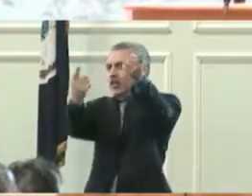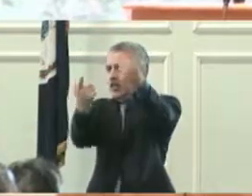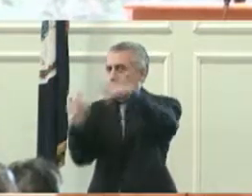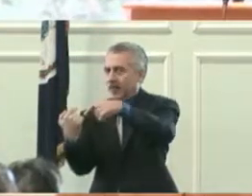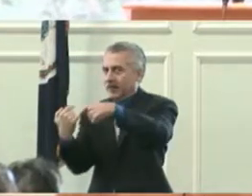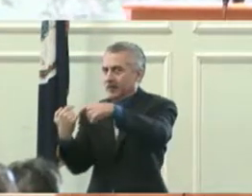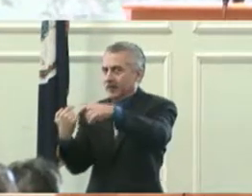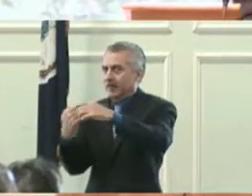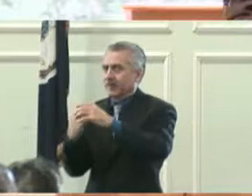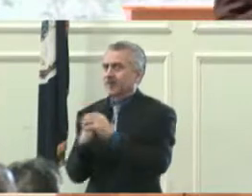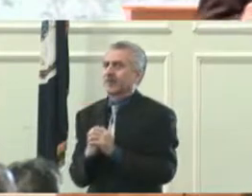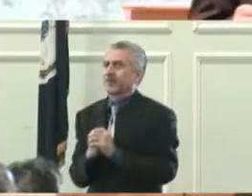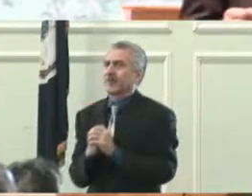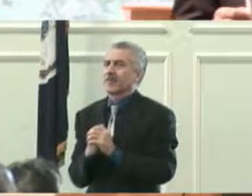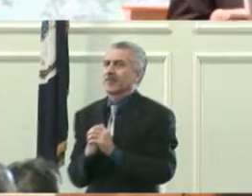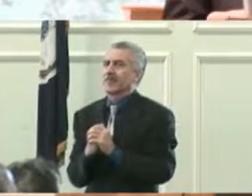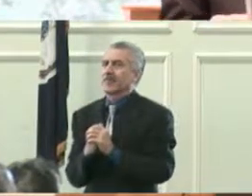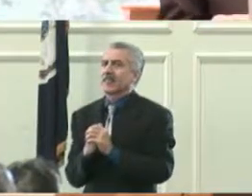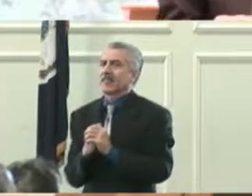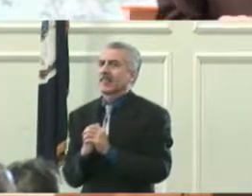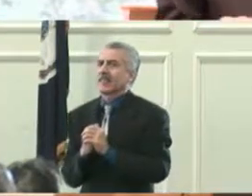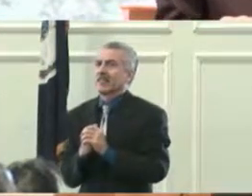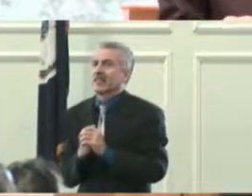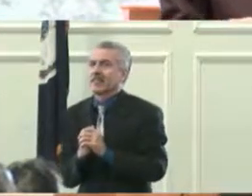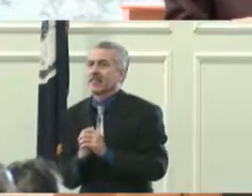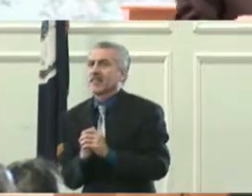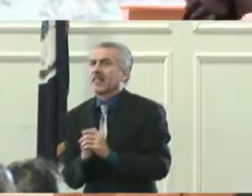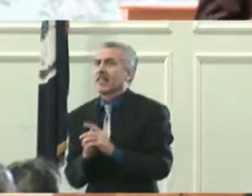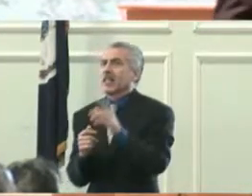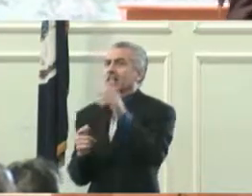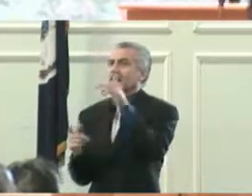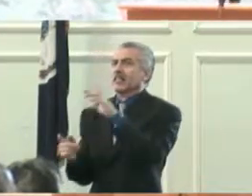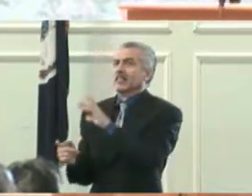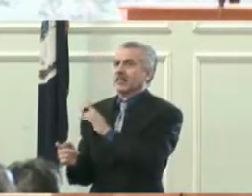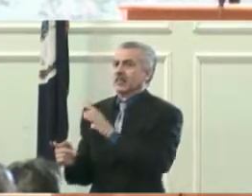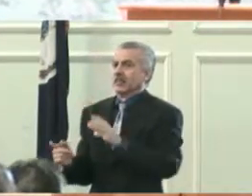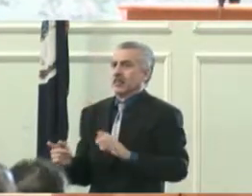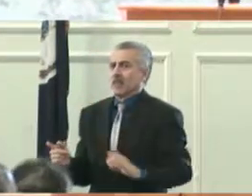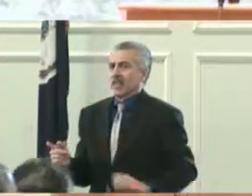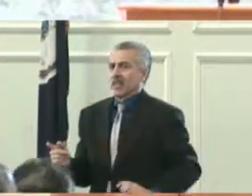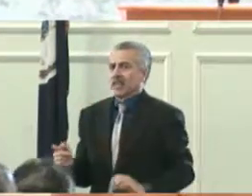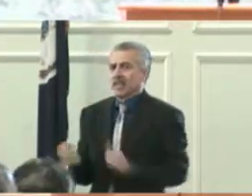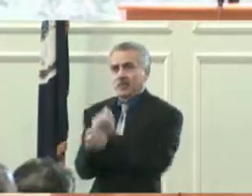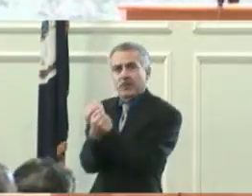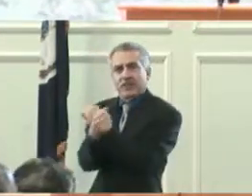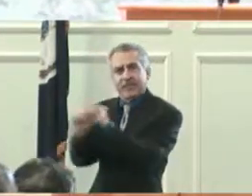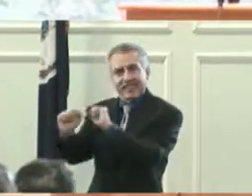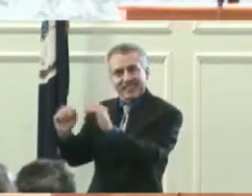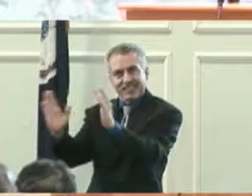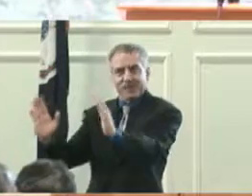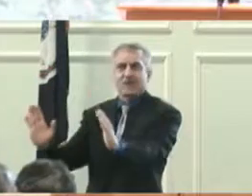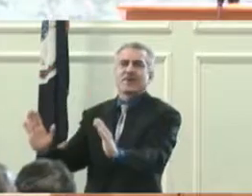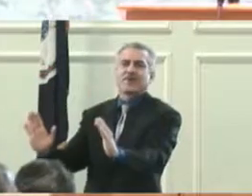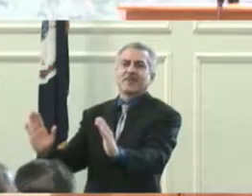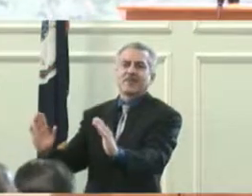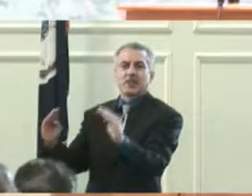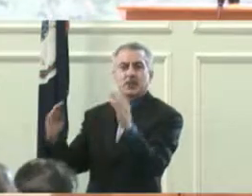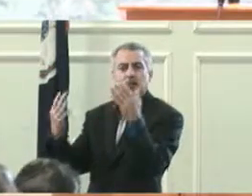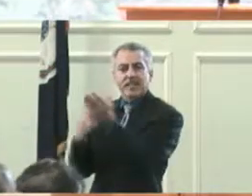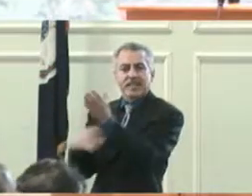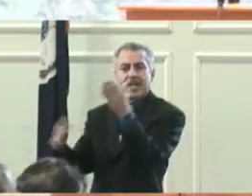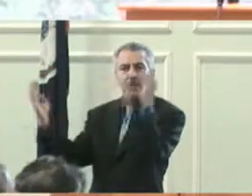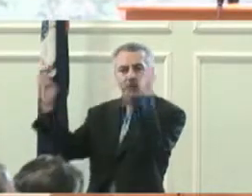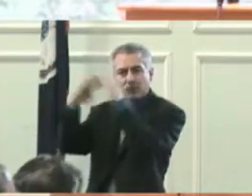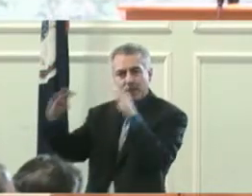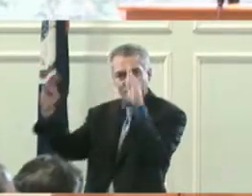But just before that happens, God protects his people during the time of trouble. As we noted there in verse 1, is